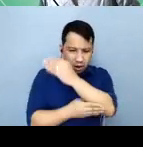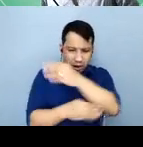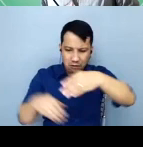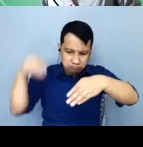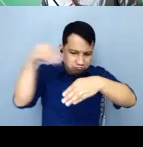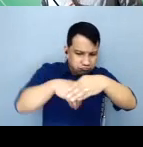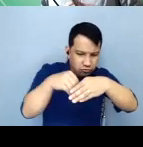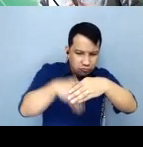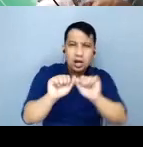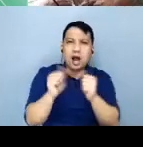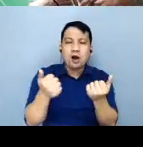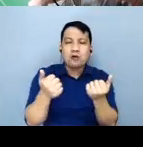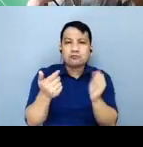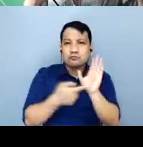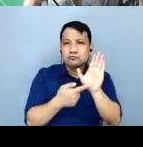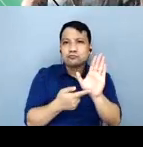And